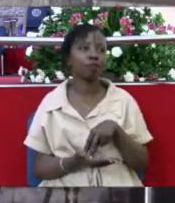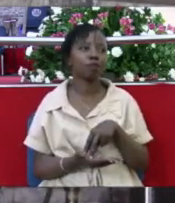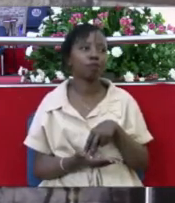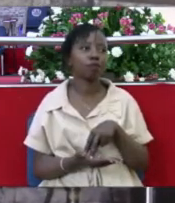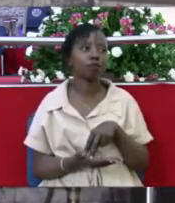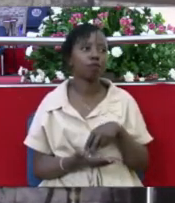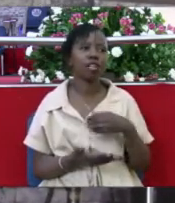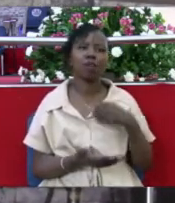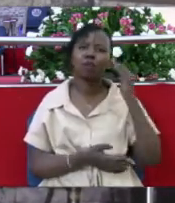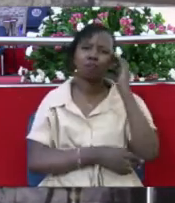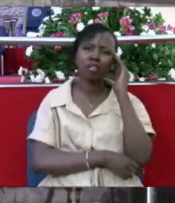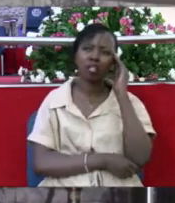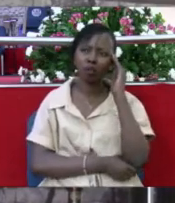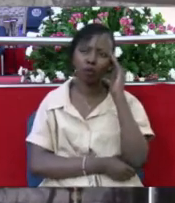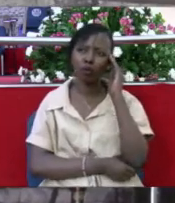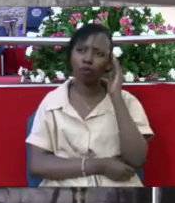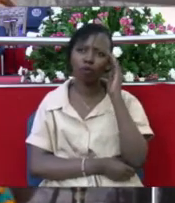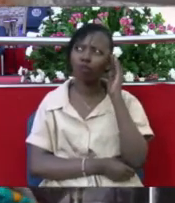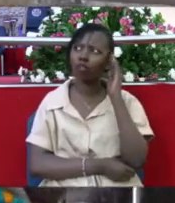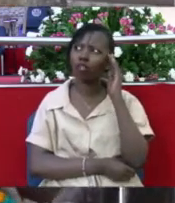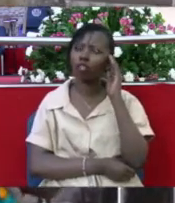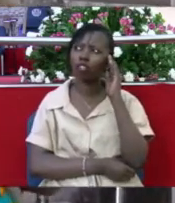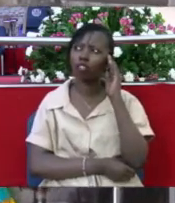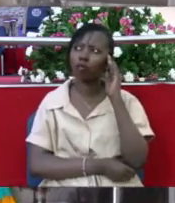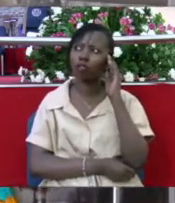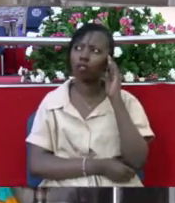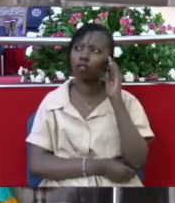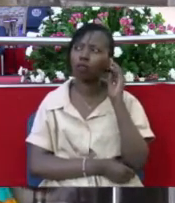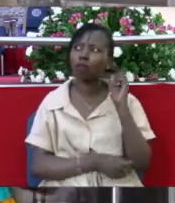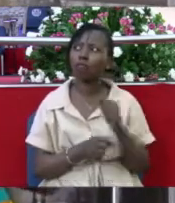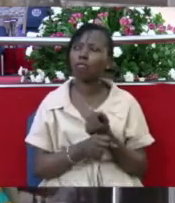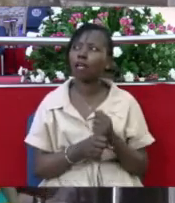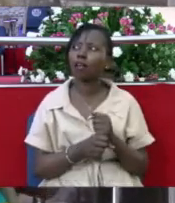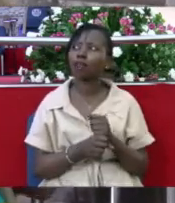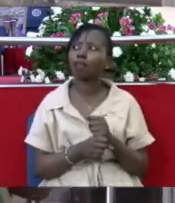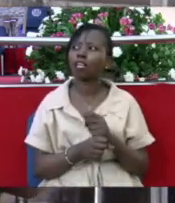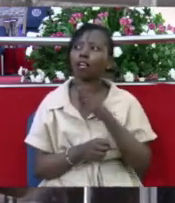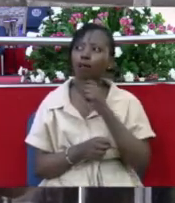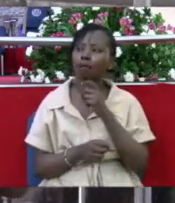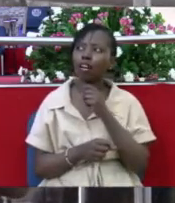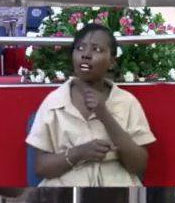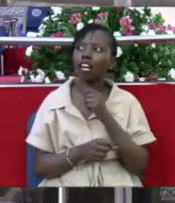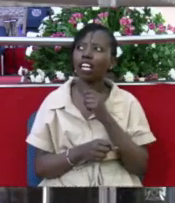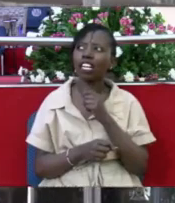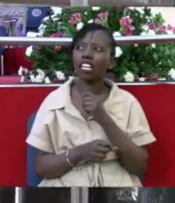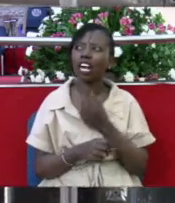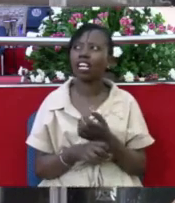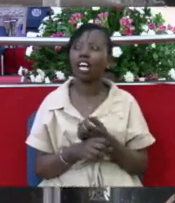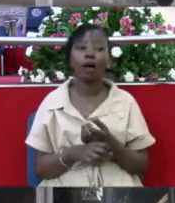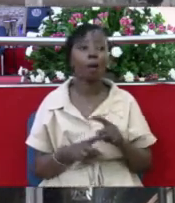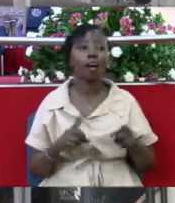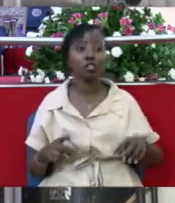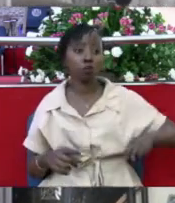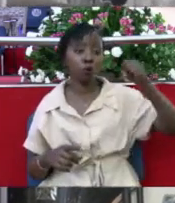I know I'm ambushing this man. Najua ninamshtua mtu huyu. But my boss is around. And he's a believer and somebody that I